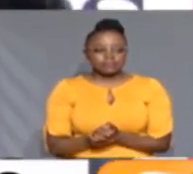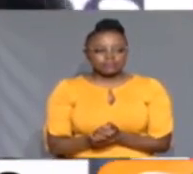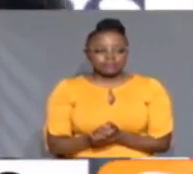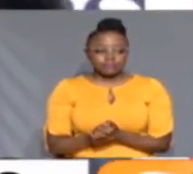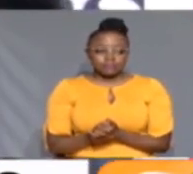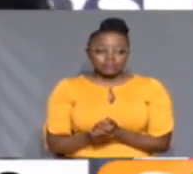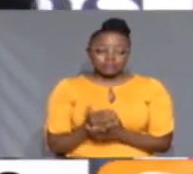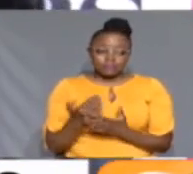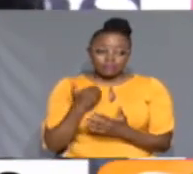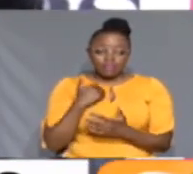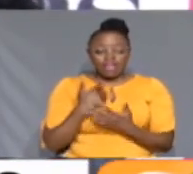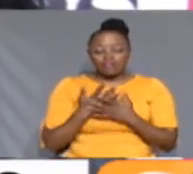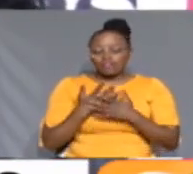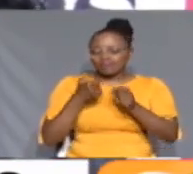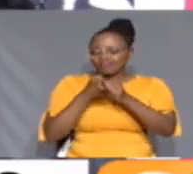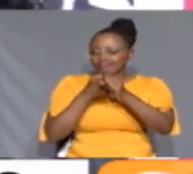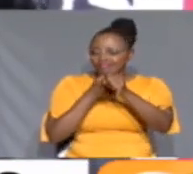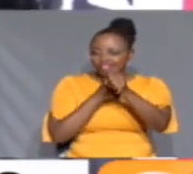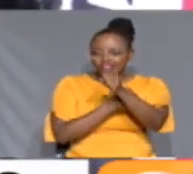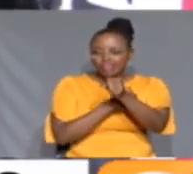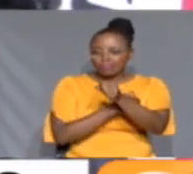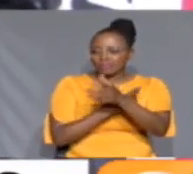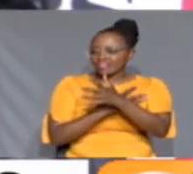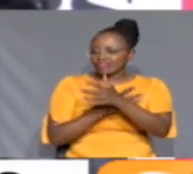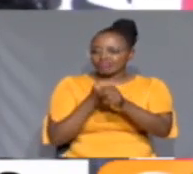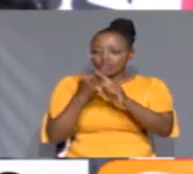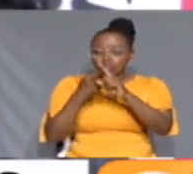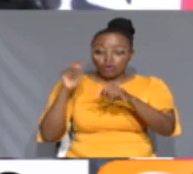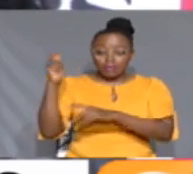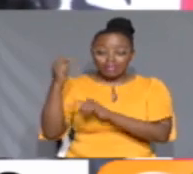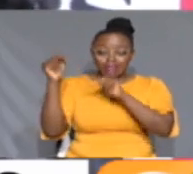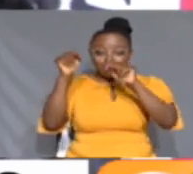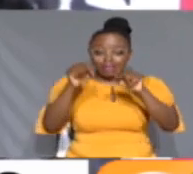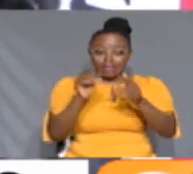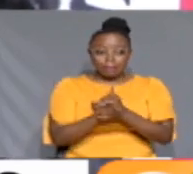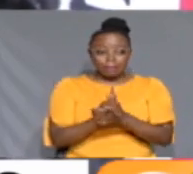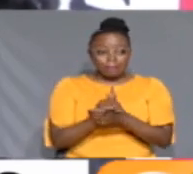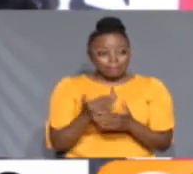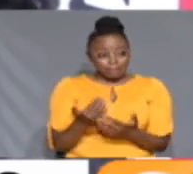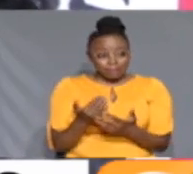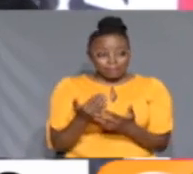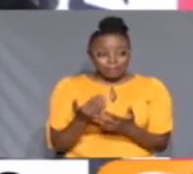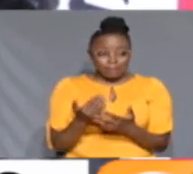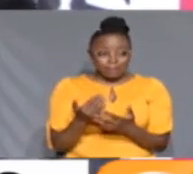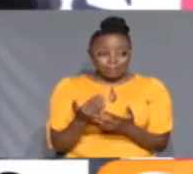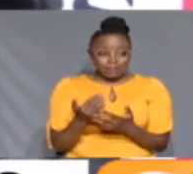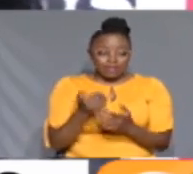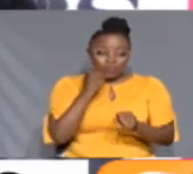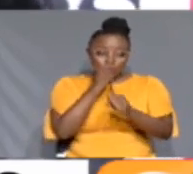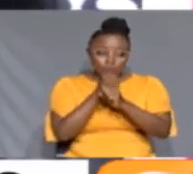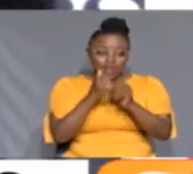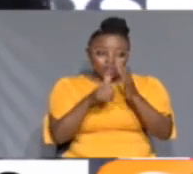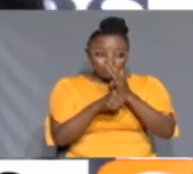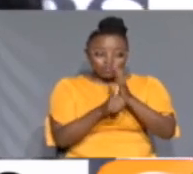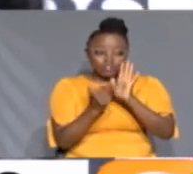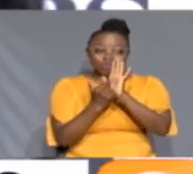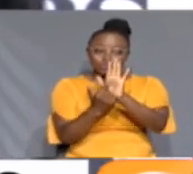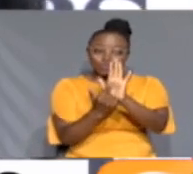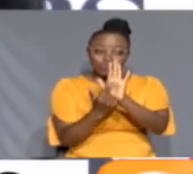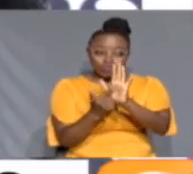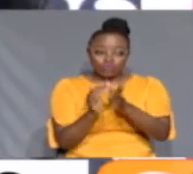We had a missing crowd from our fans from Kenya. So I said maybe to work hard, maybe to show